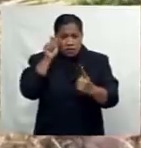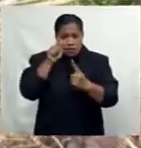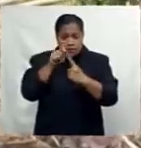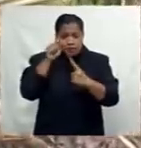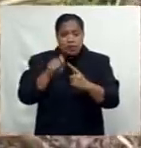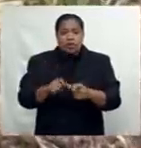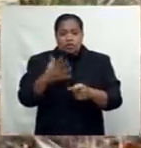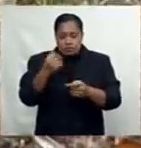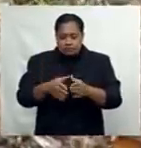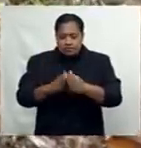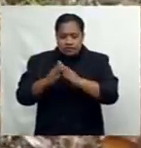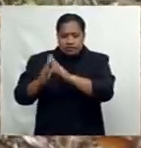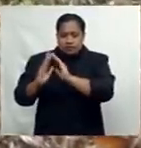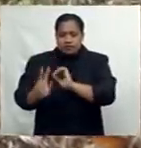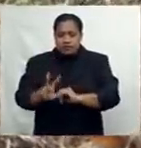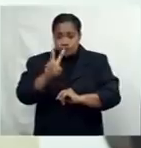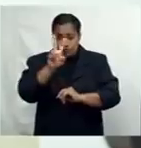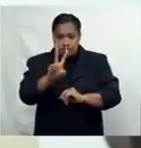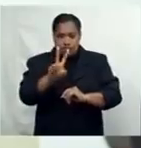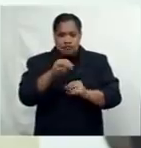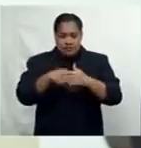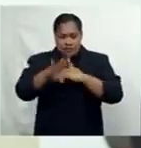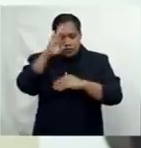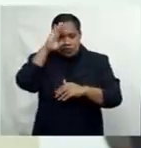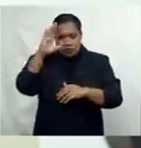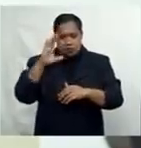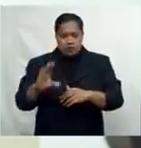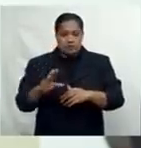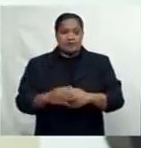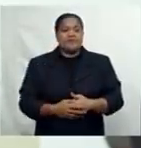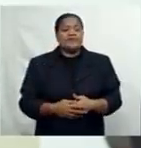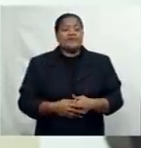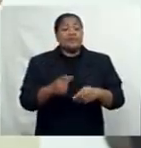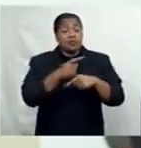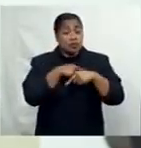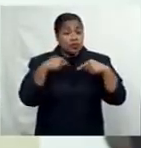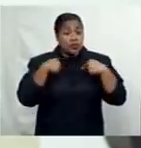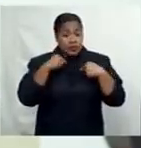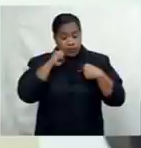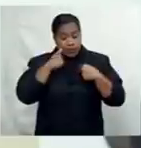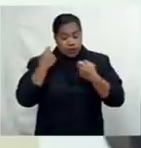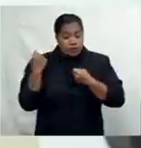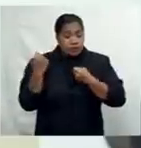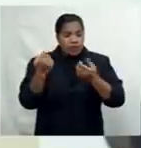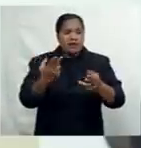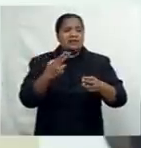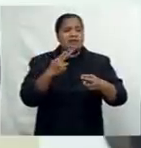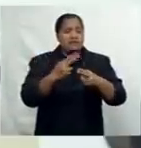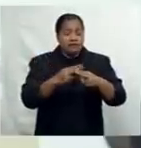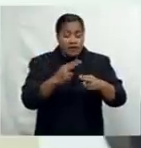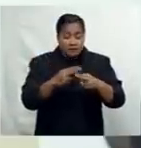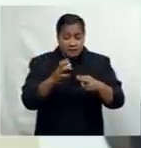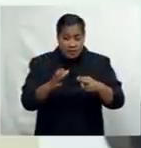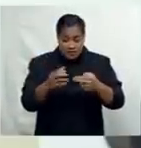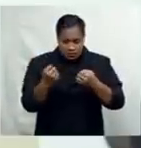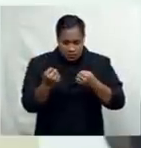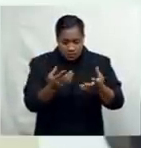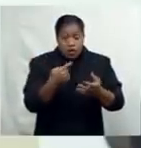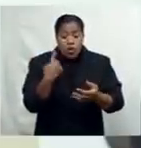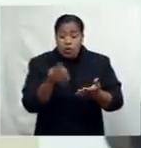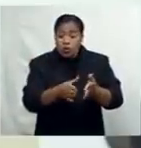dairy farms in the country. We'll be providing the farmers who have